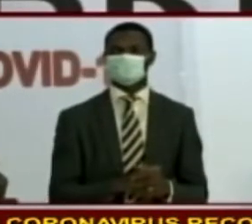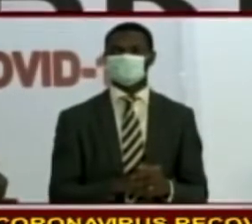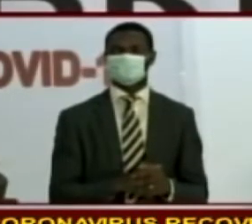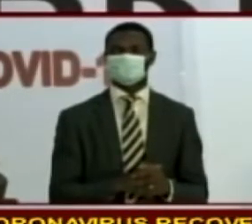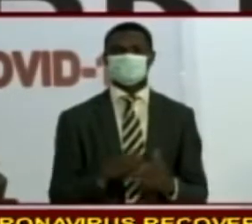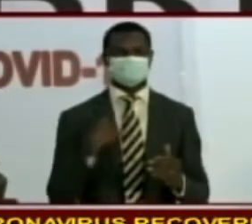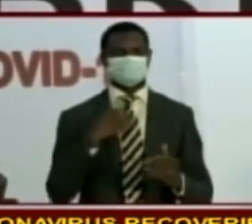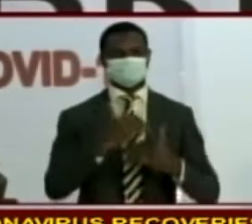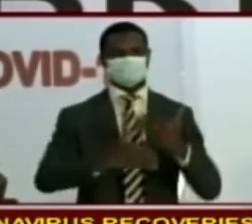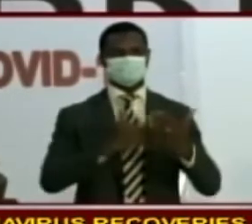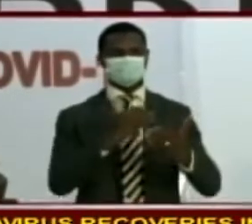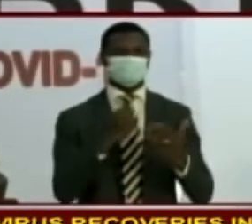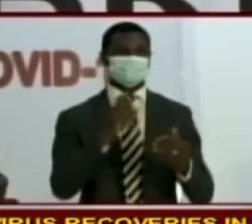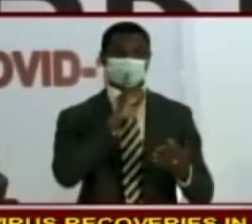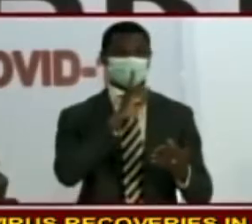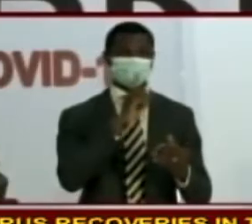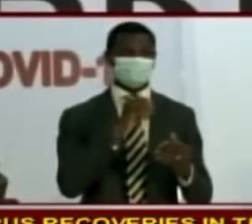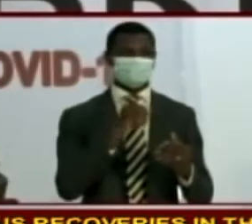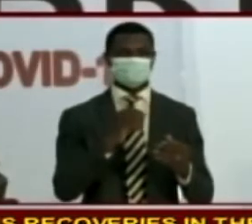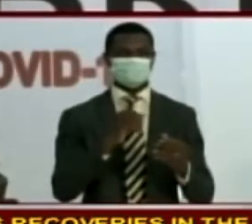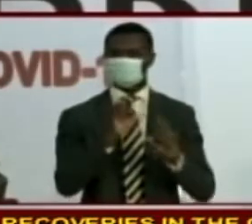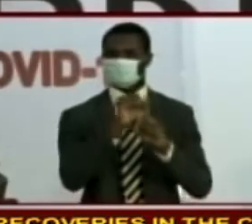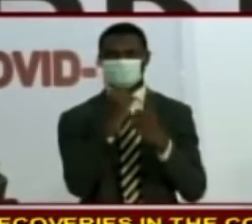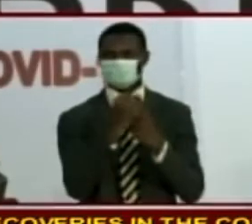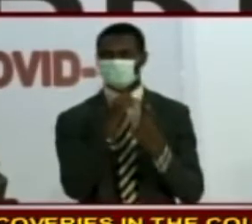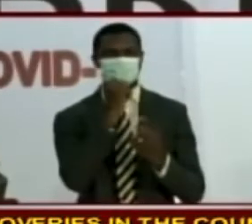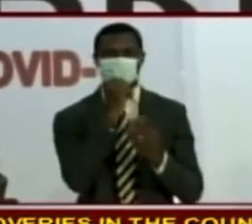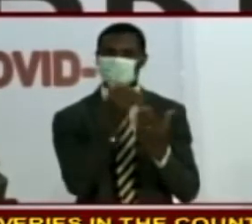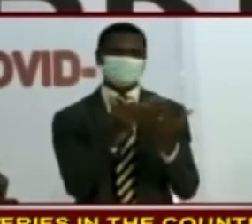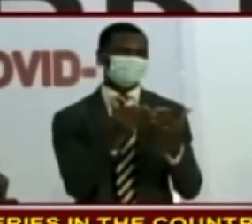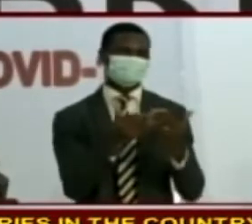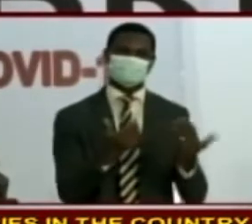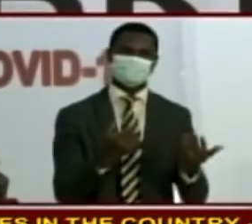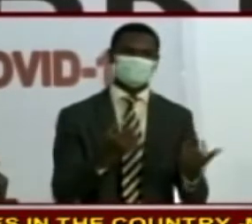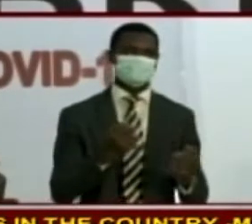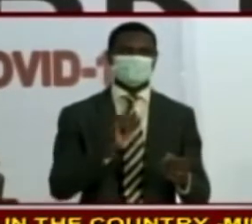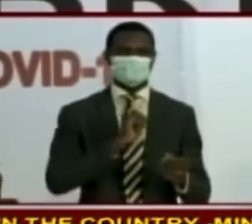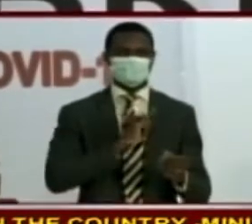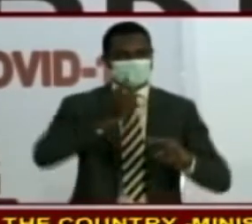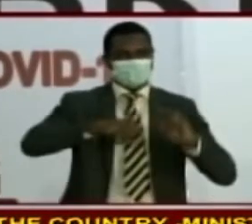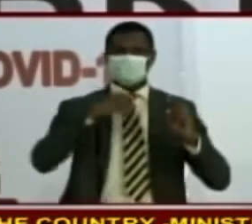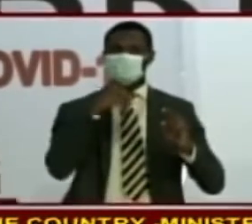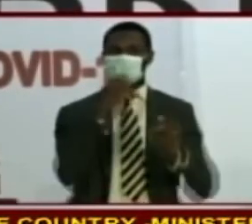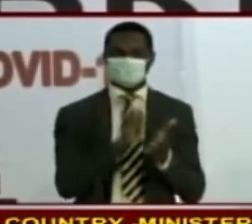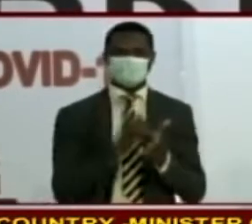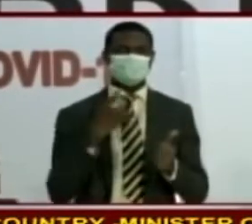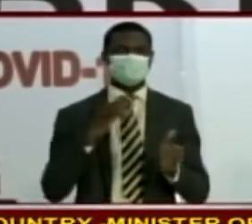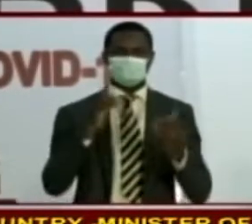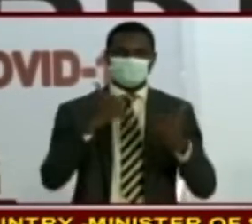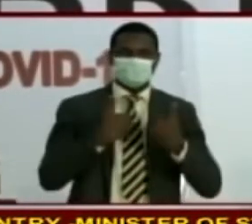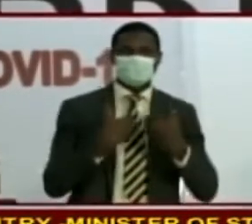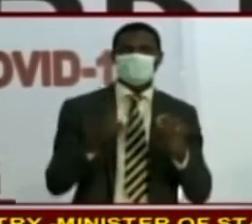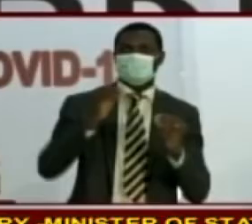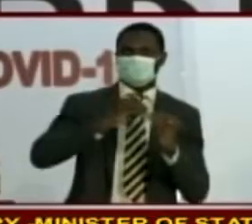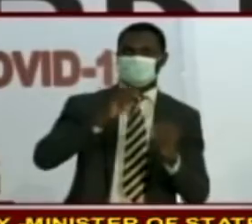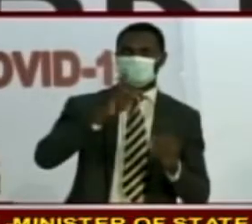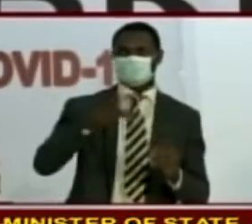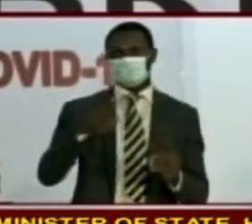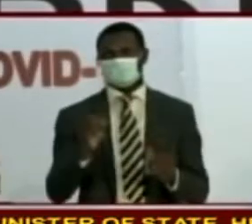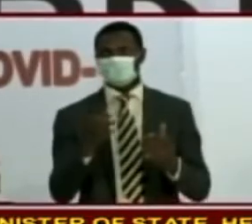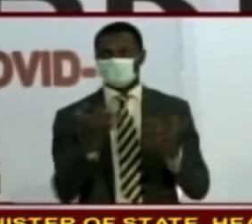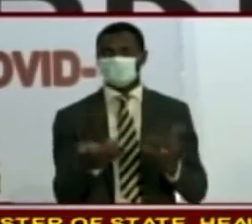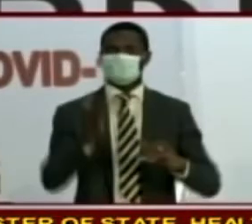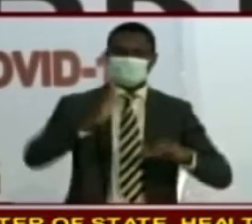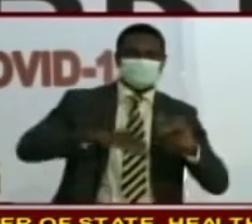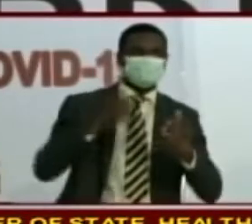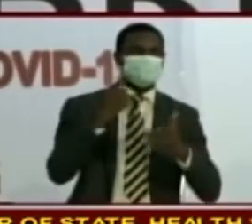it's a dynamic and fluid situation. What I can say is that we have more PPE now in country than we used to have. So we are